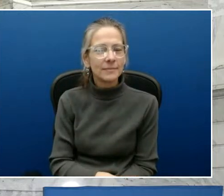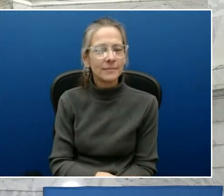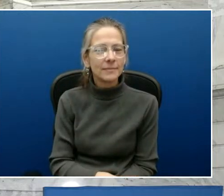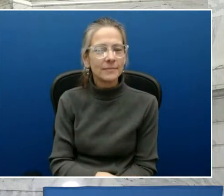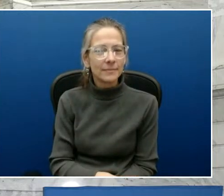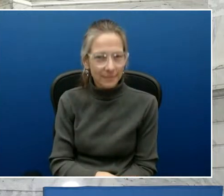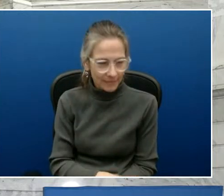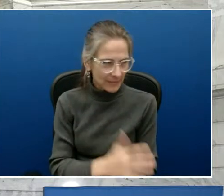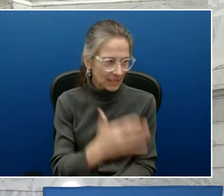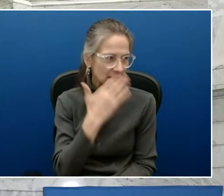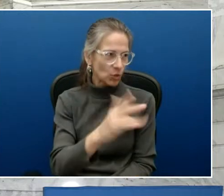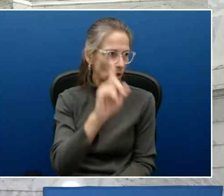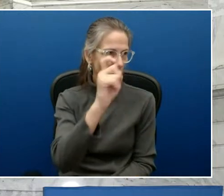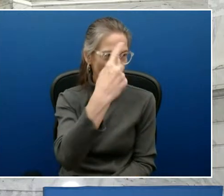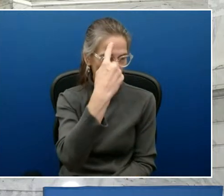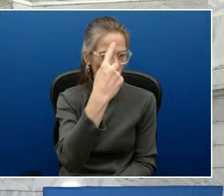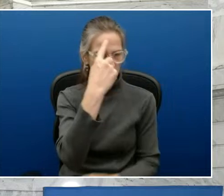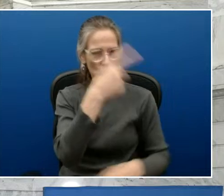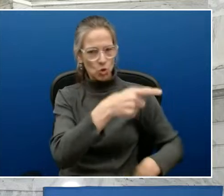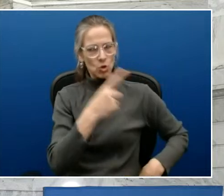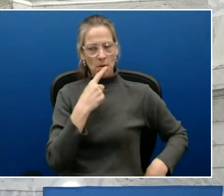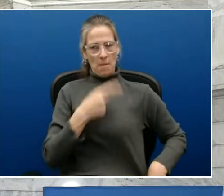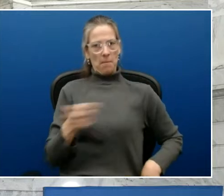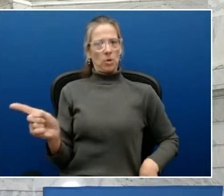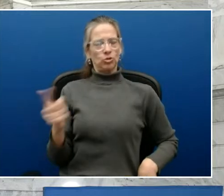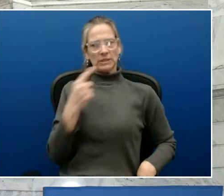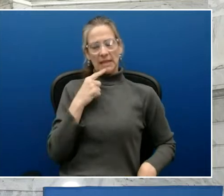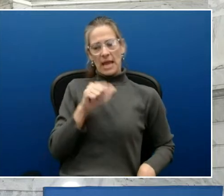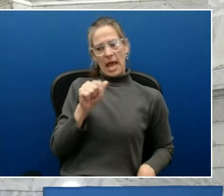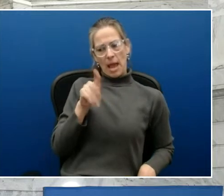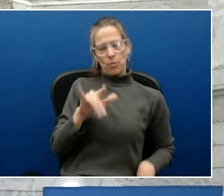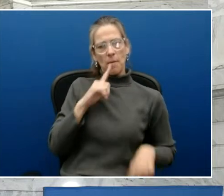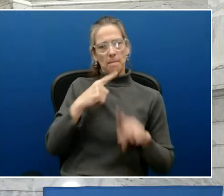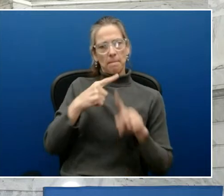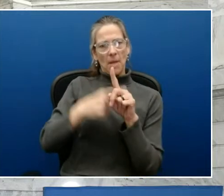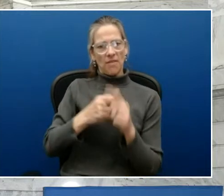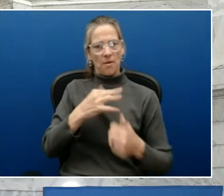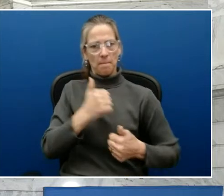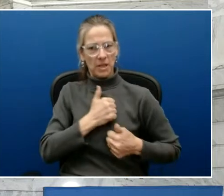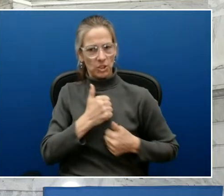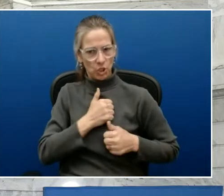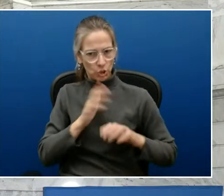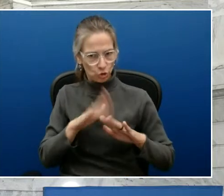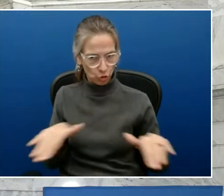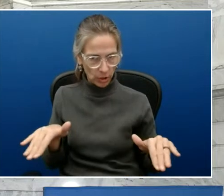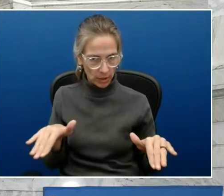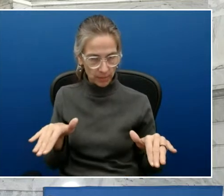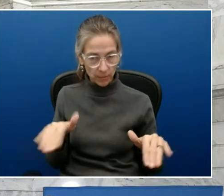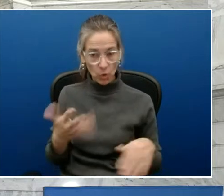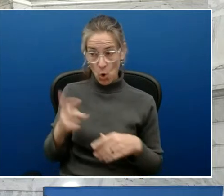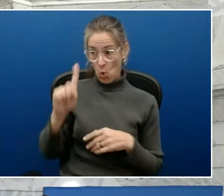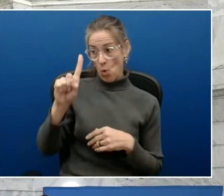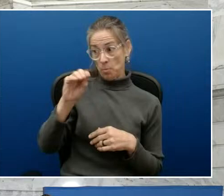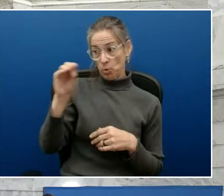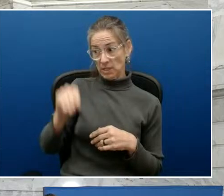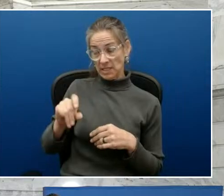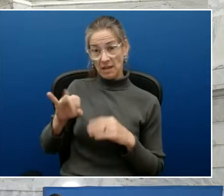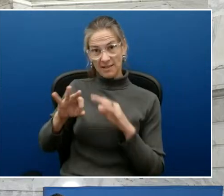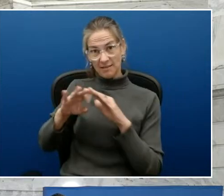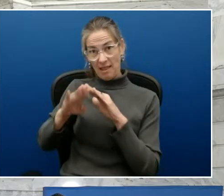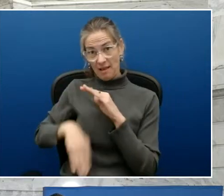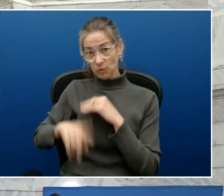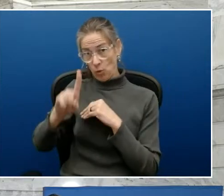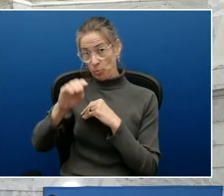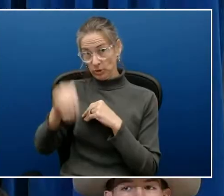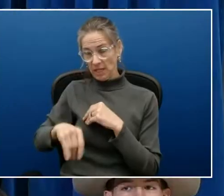Thank you, Governor Beshear, for issuing the proclamation that states April is the month of the military child. Less than 1% of Americans serve in the military today.